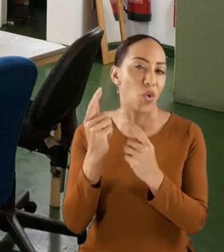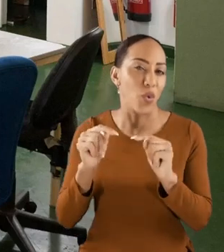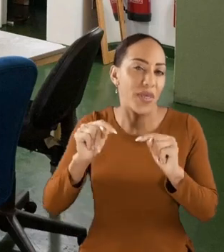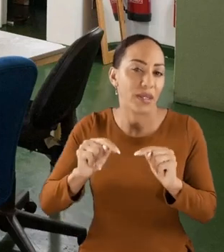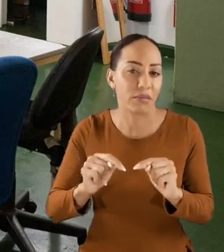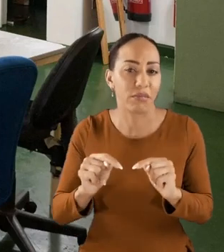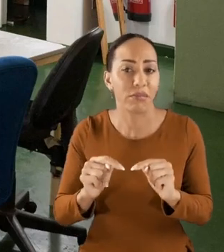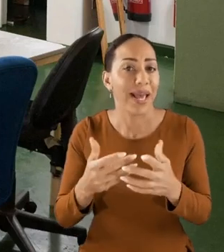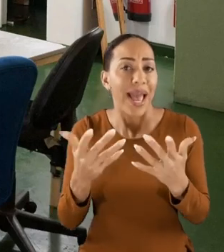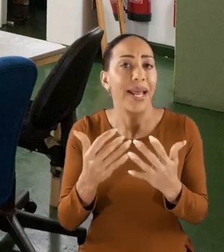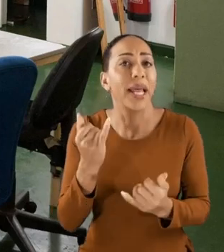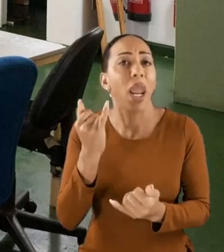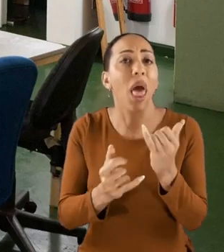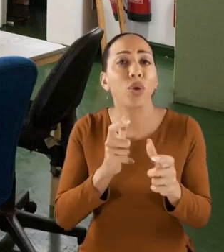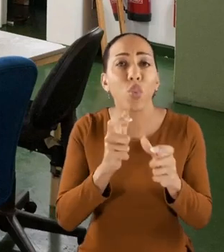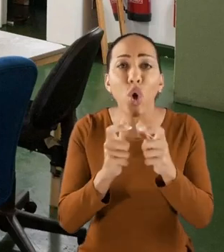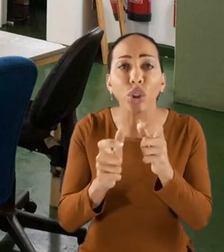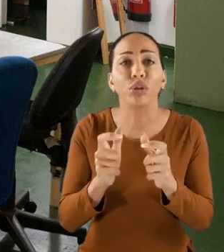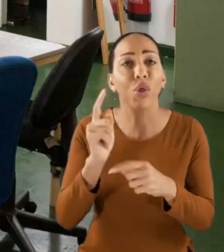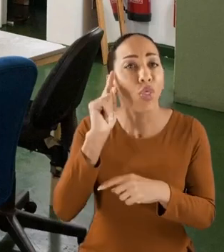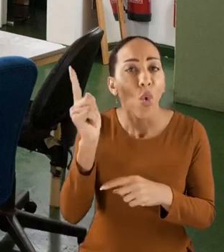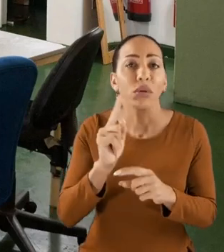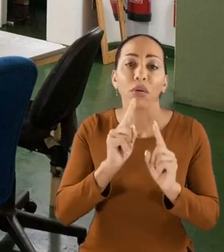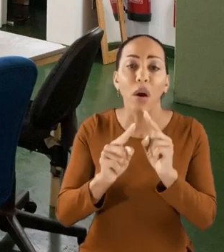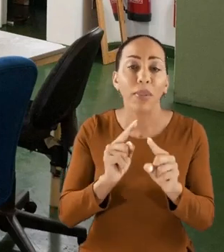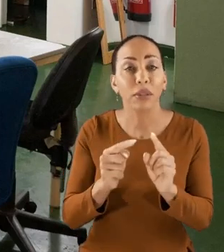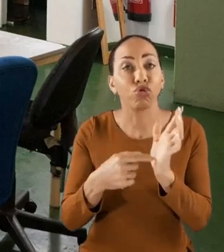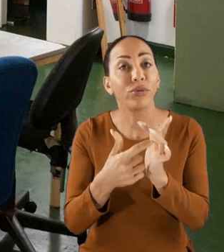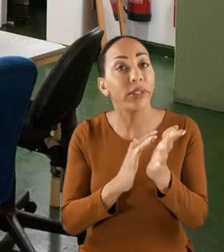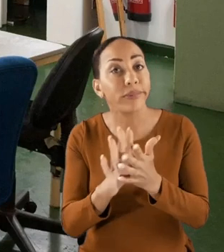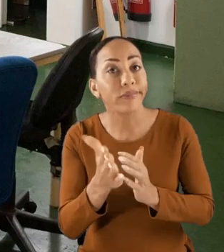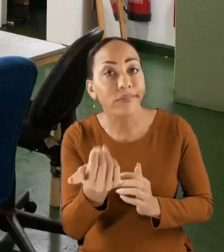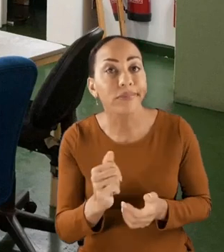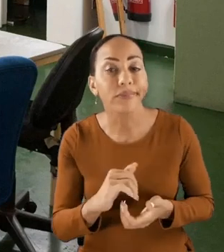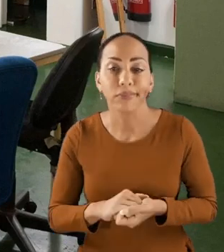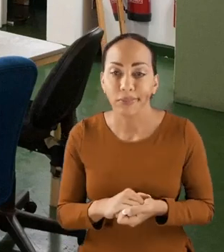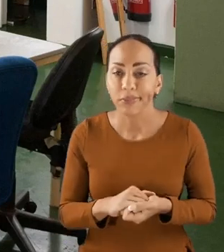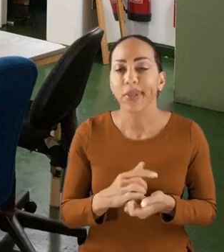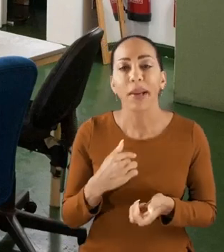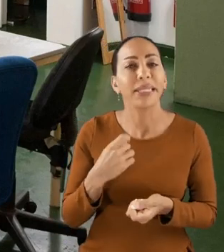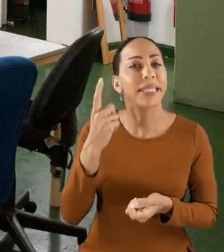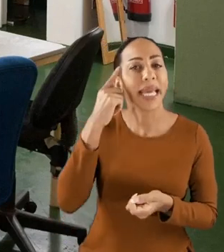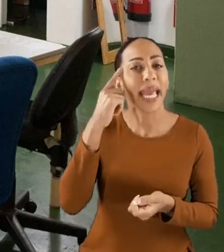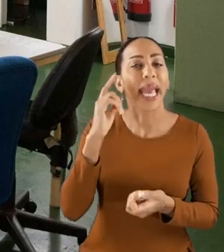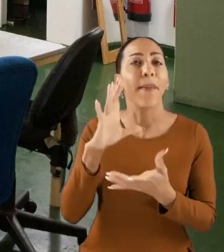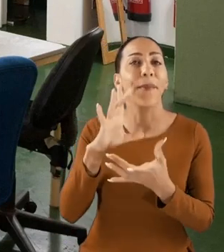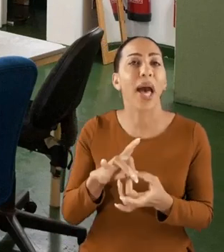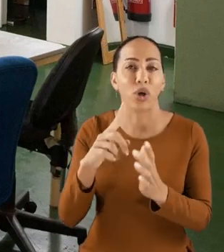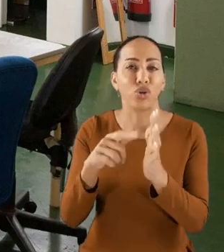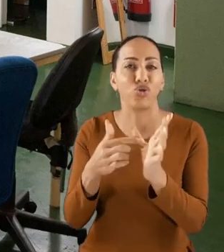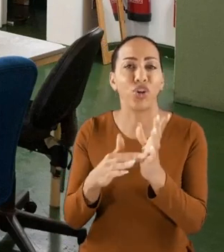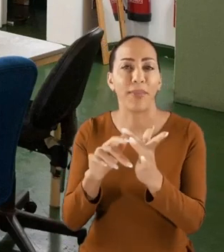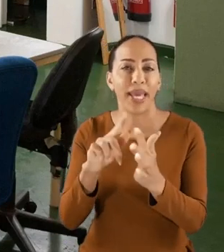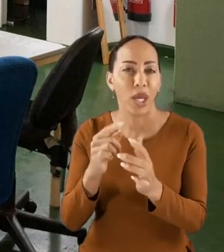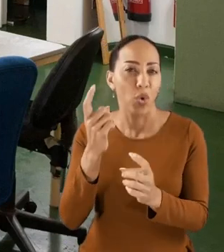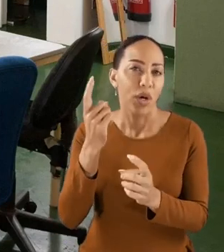let's review that. Is there anyone have any last words, any comments from Trish? Yeah, Trish, please do. Go ahead. Yeah, I'm just thinking back to what